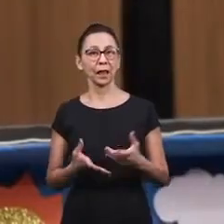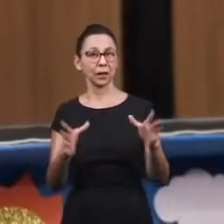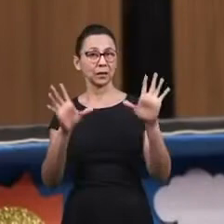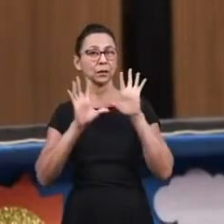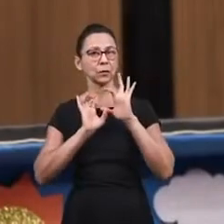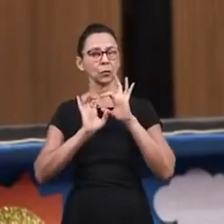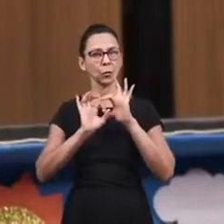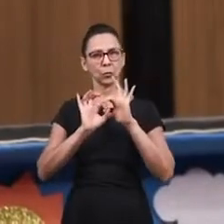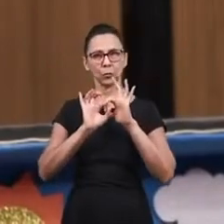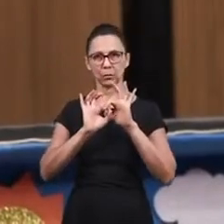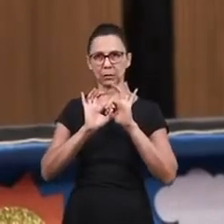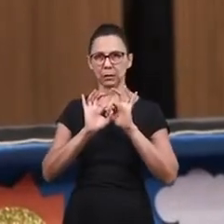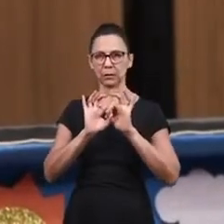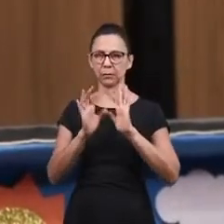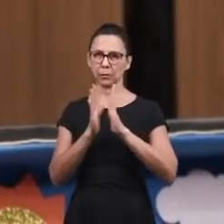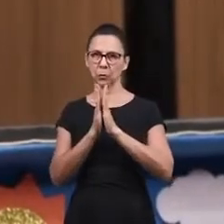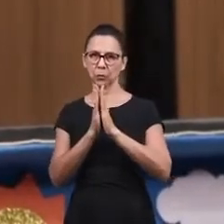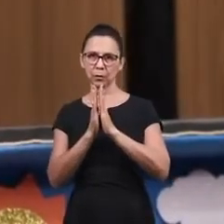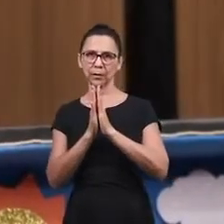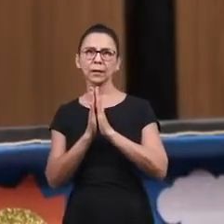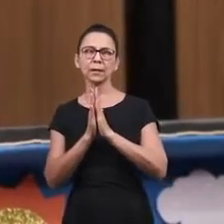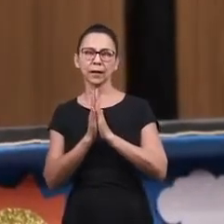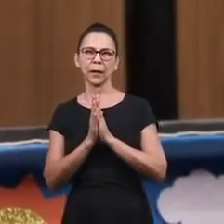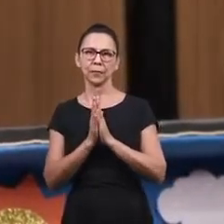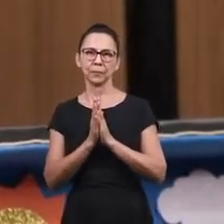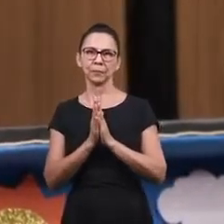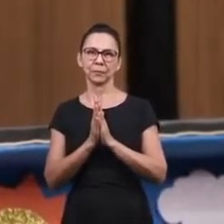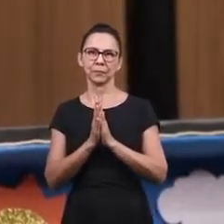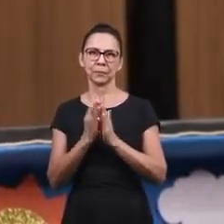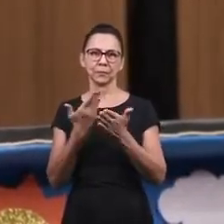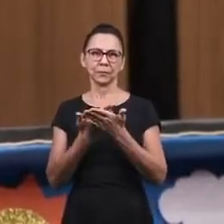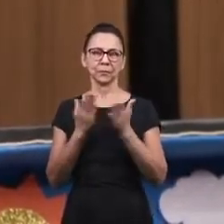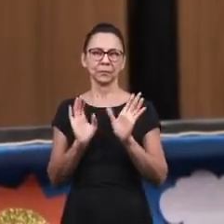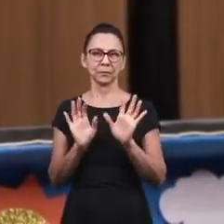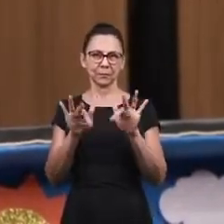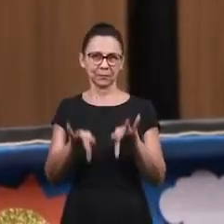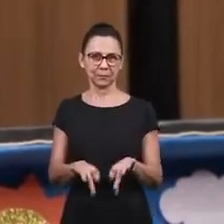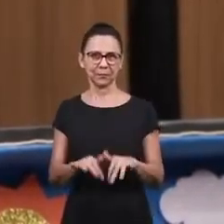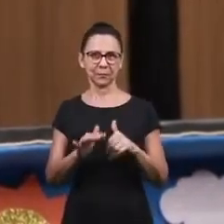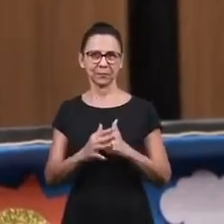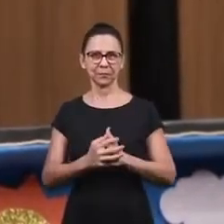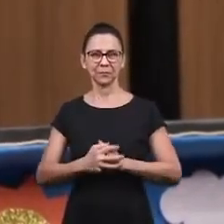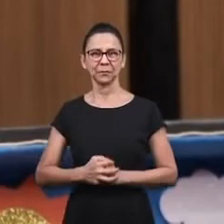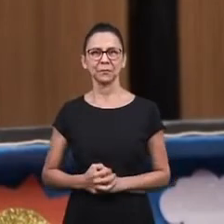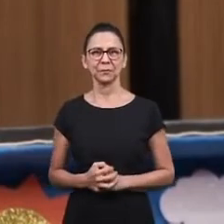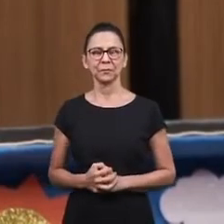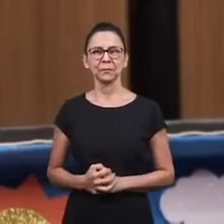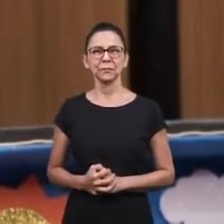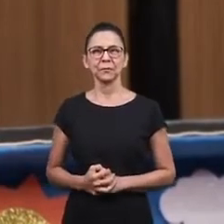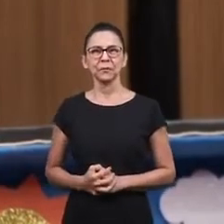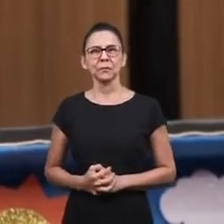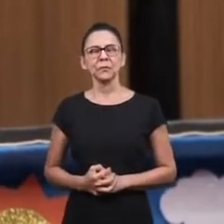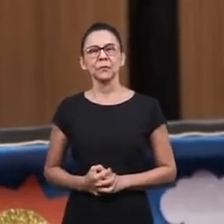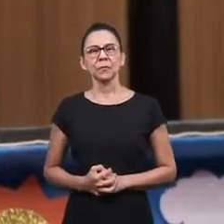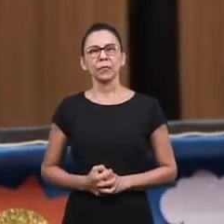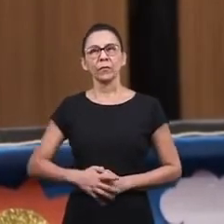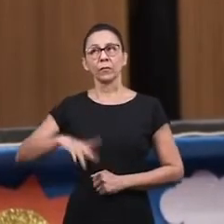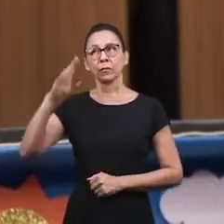Now let's all close our eyes so we can pray, ending our class.